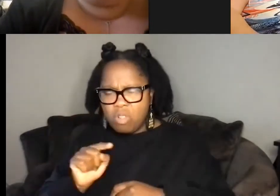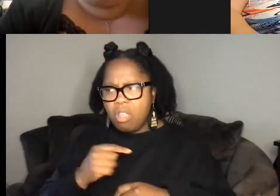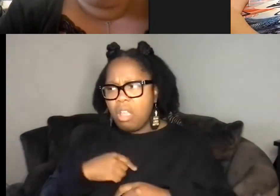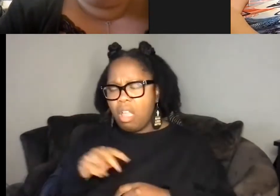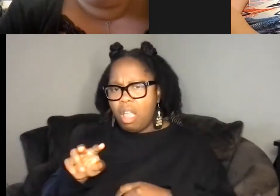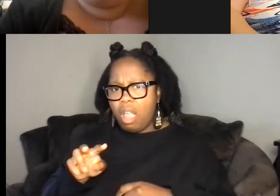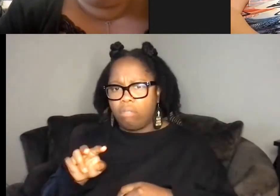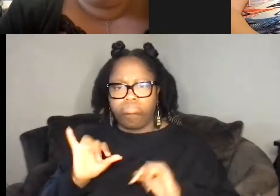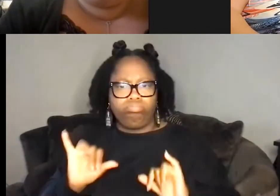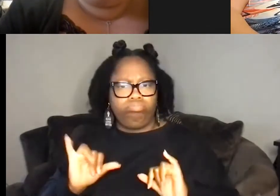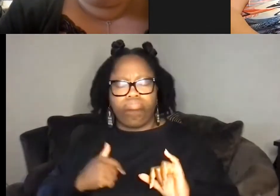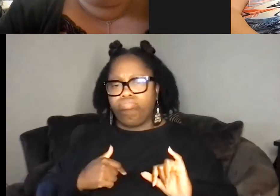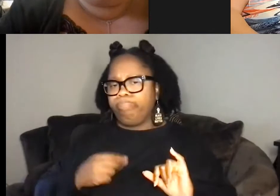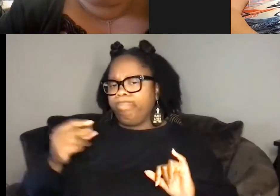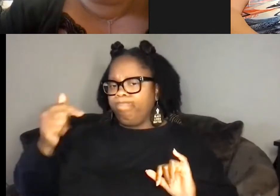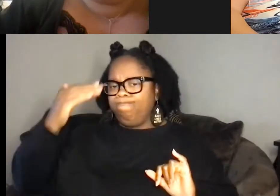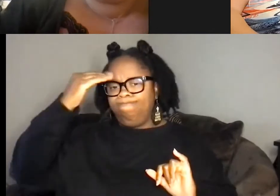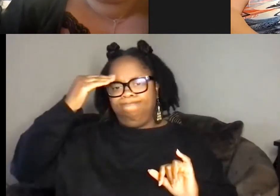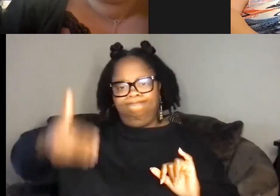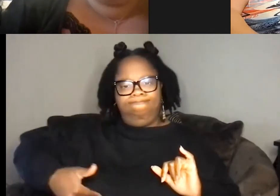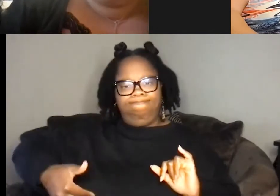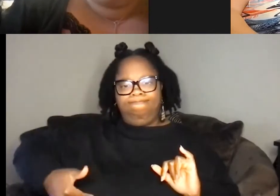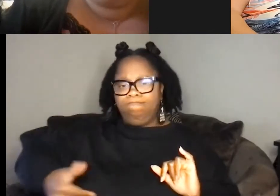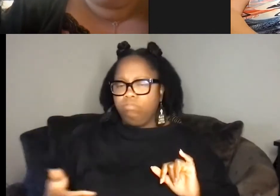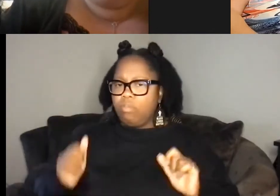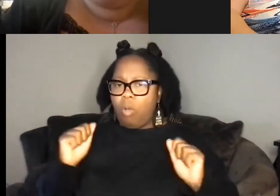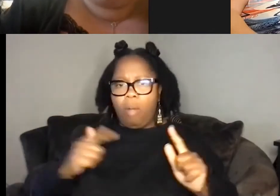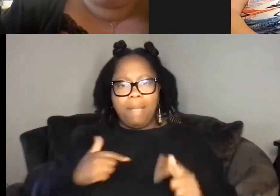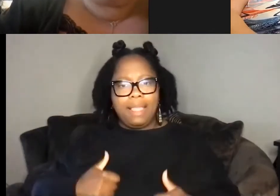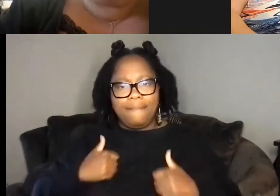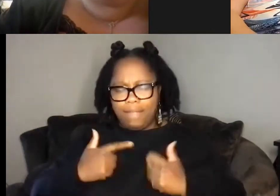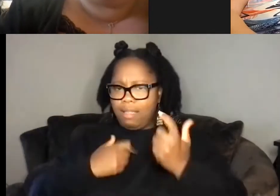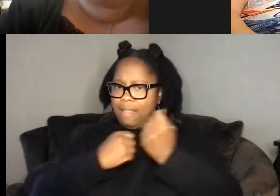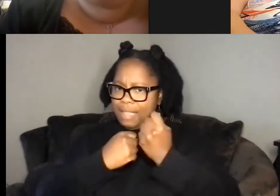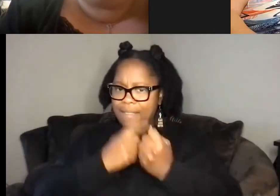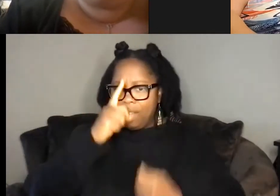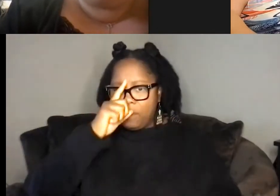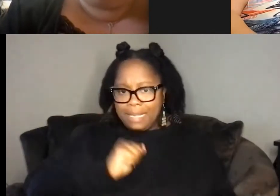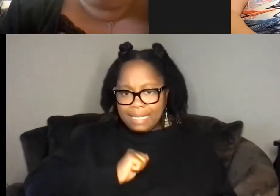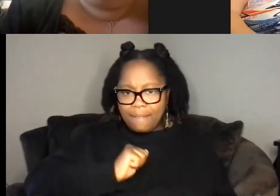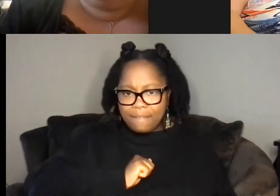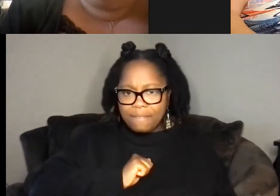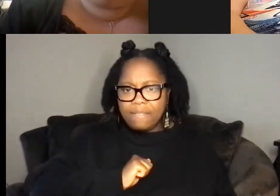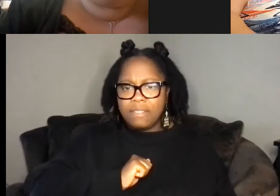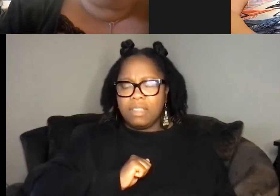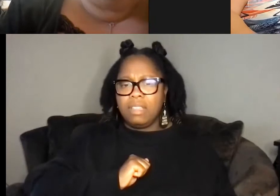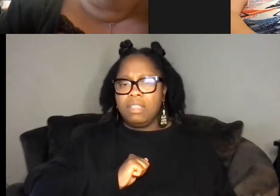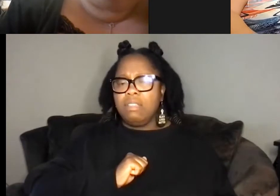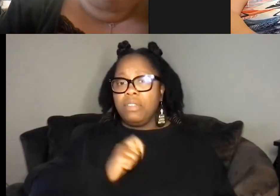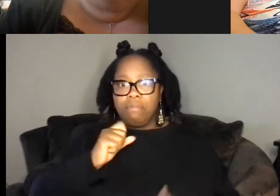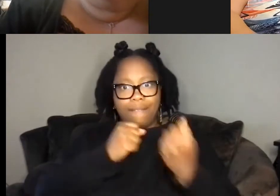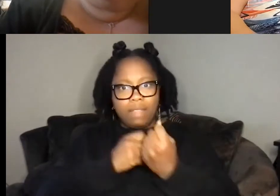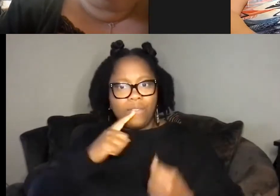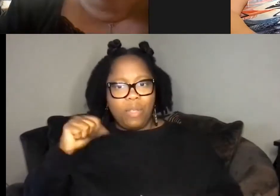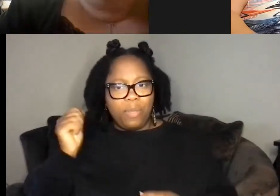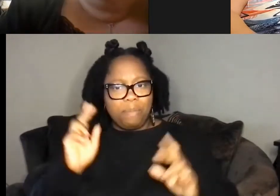just knew that I really, all my life I've been an advocate for either myself and other people,